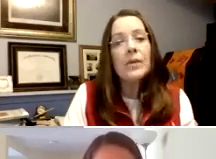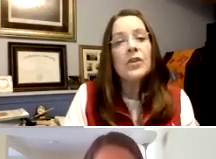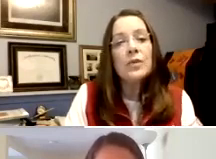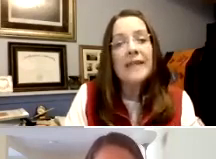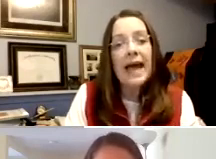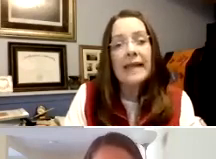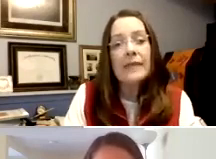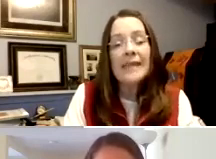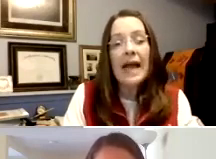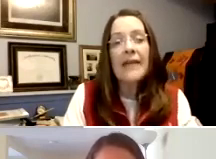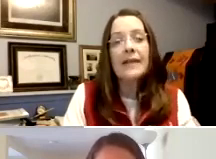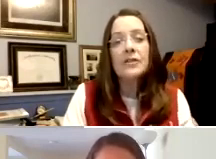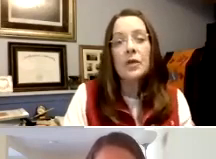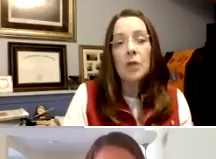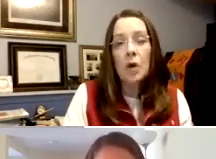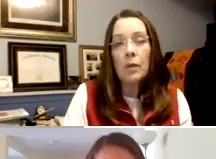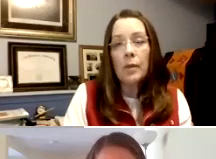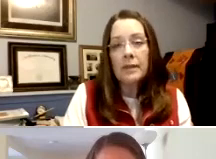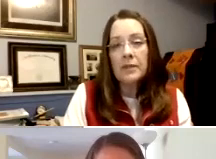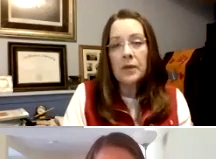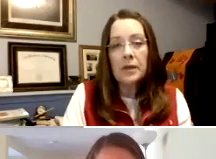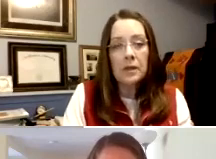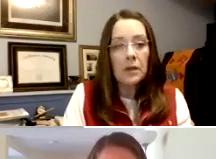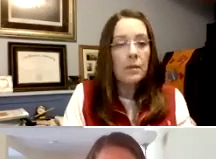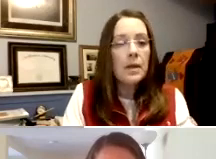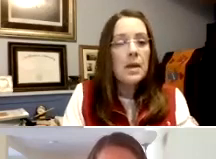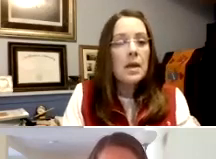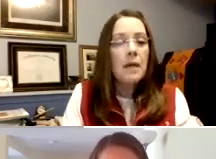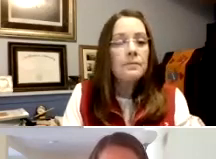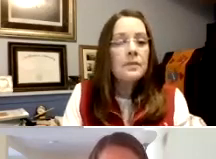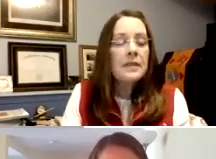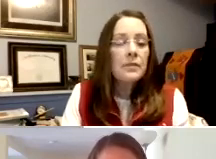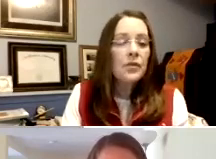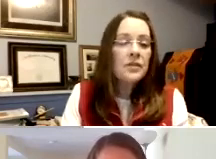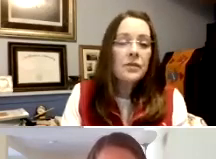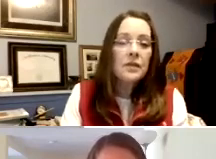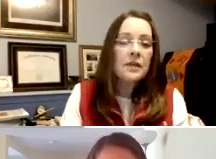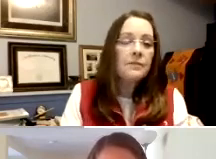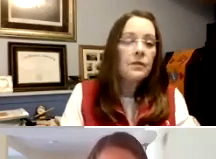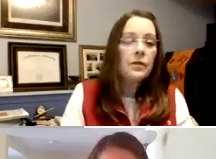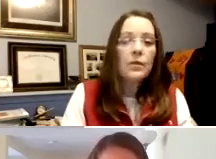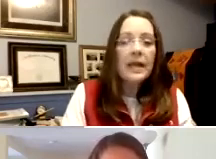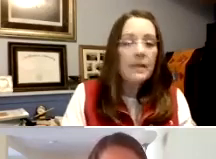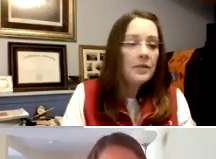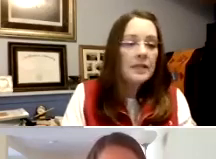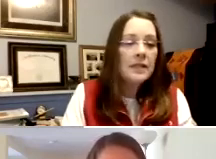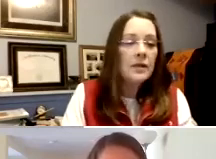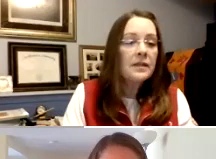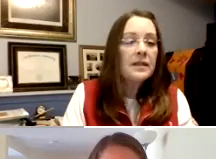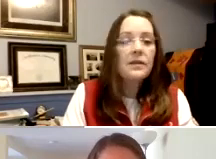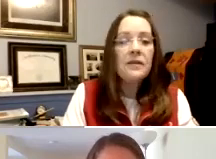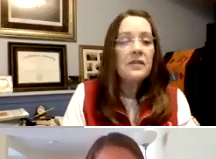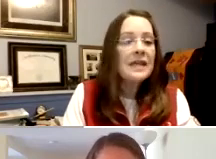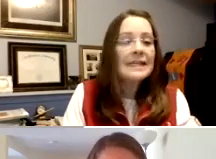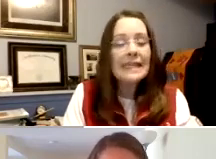we use that? Can we tie that to a globe when we want them to look at the globe? Same progression for random objects.